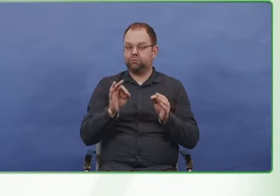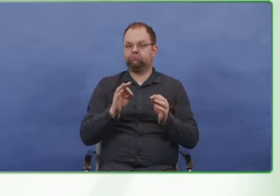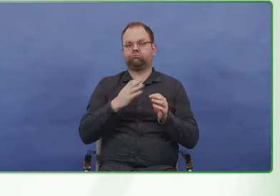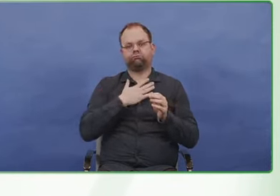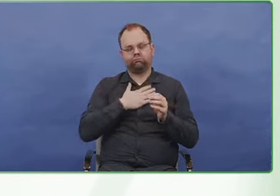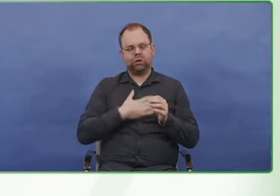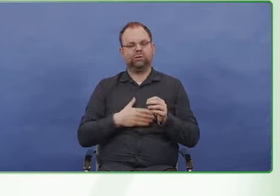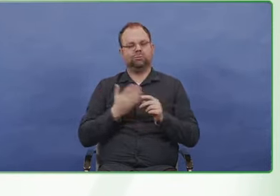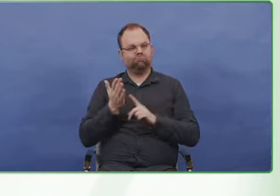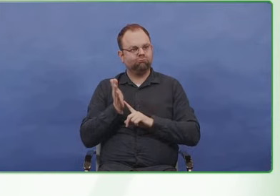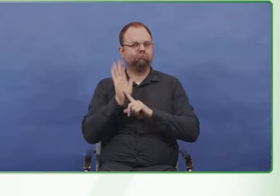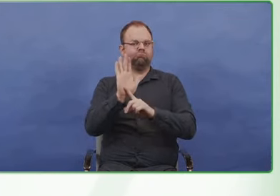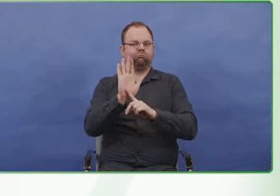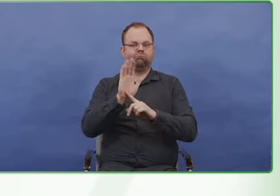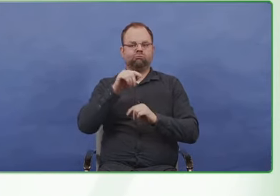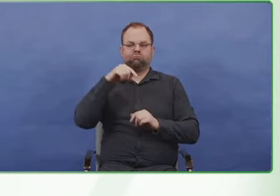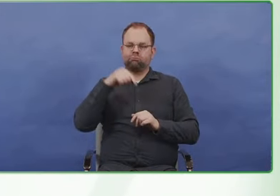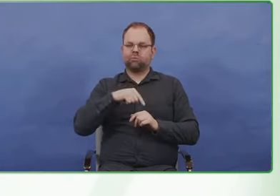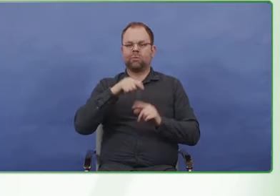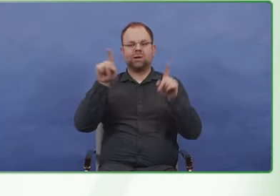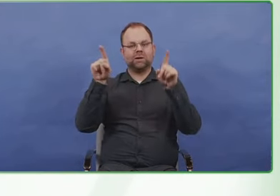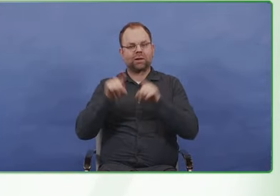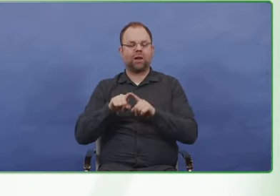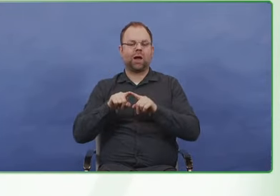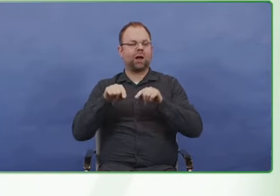complete 100 years of independence.